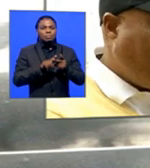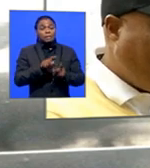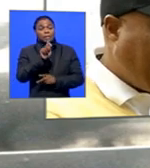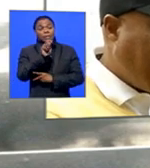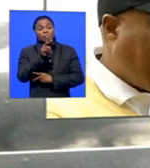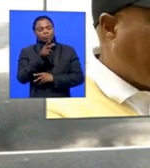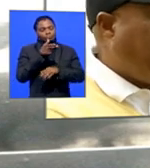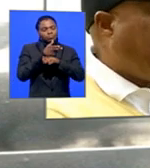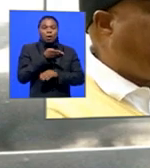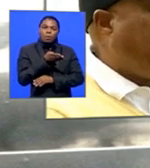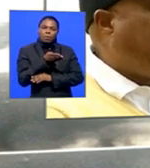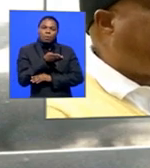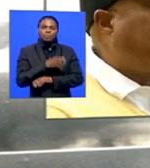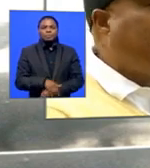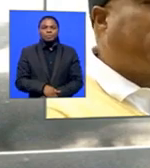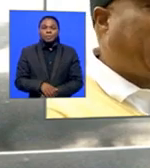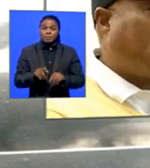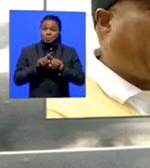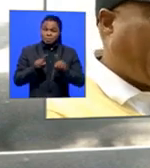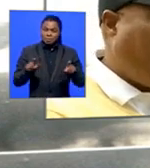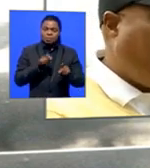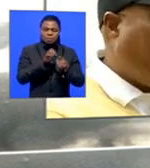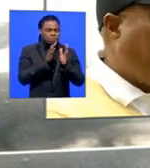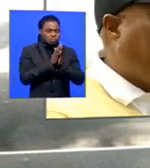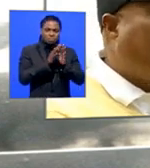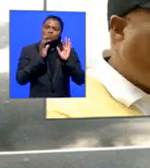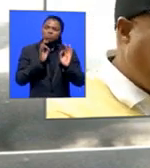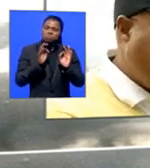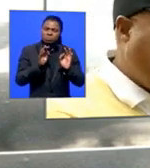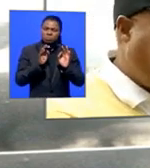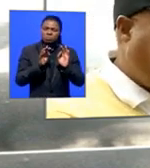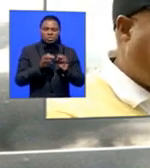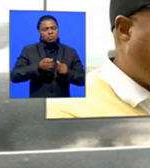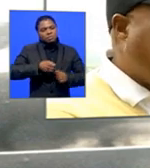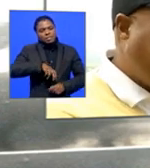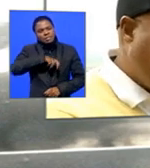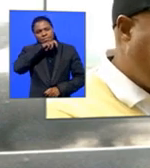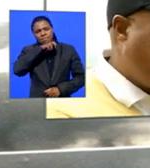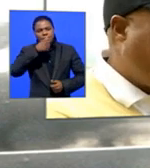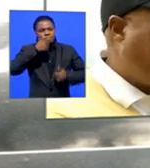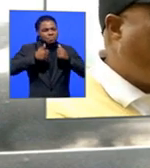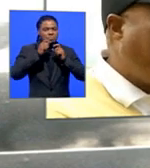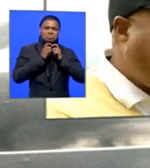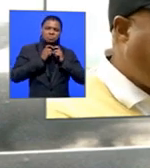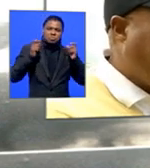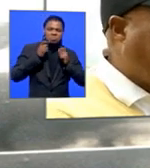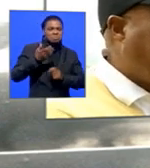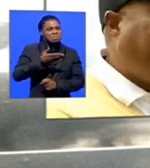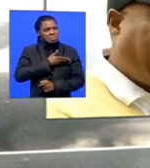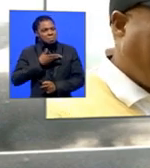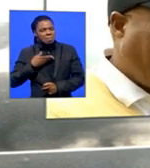ne-television ke bezikhona. But ke bingumthandazo omhle kakhulu, inkosi zikhona, abefundisi bekhona,